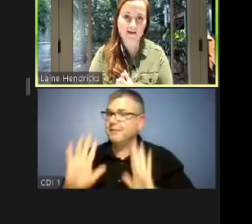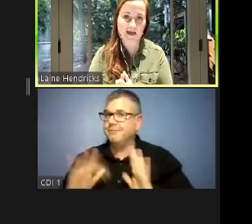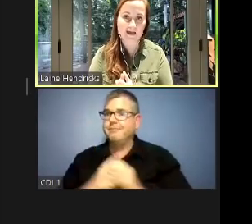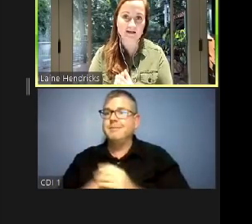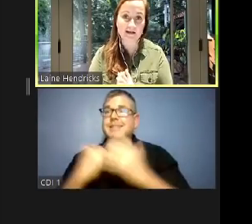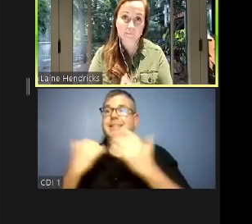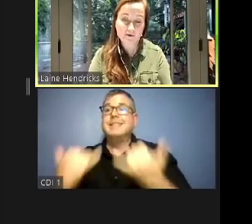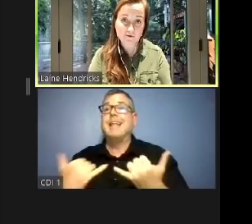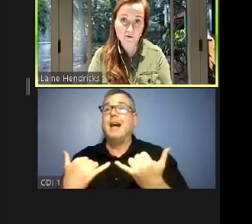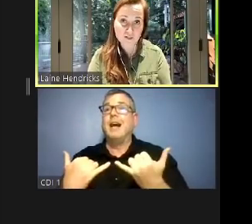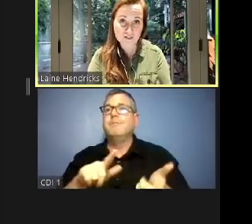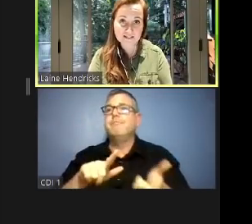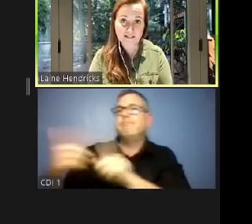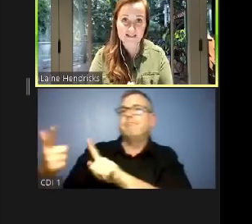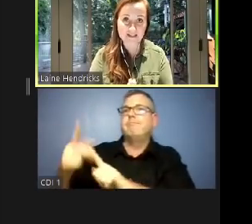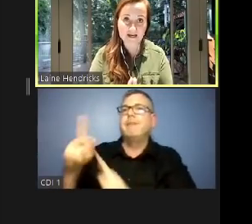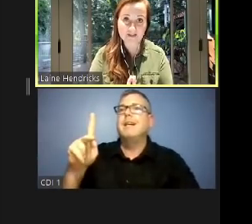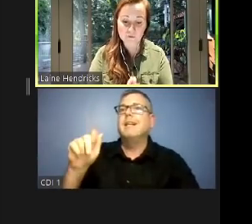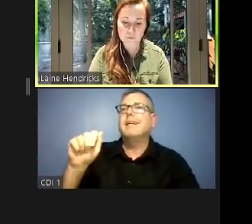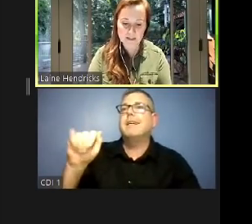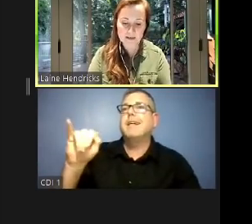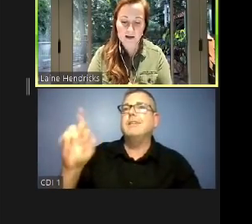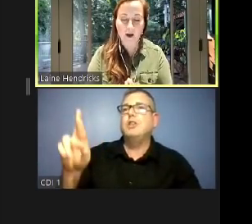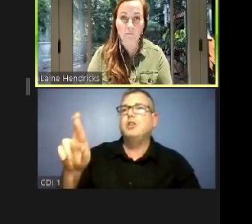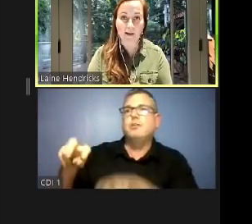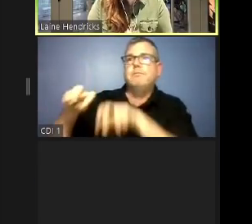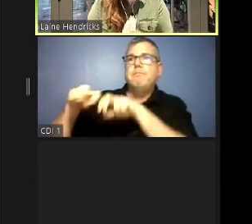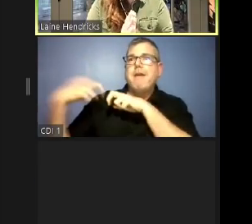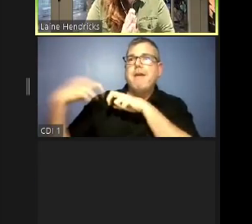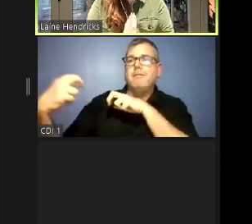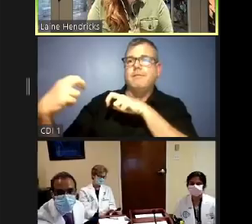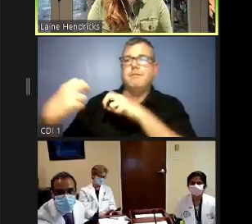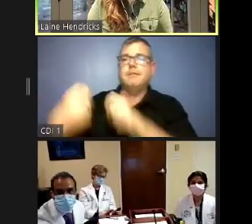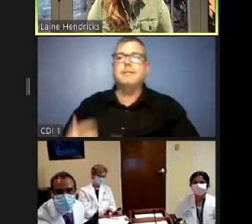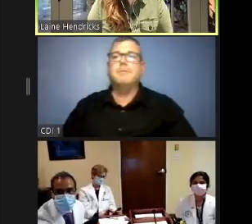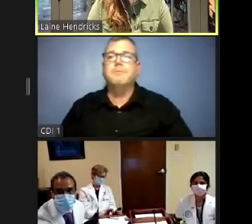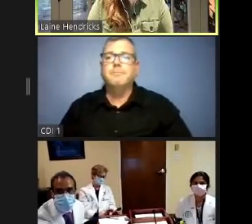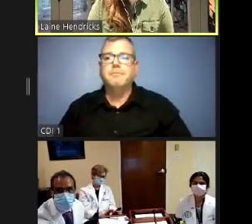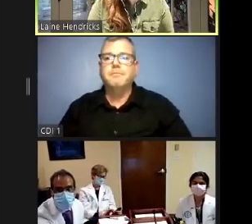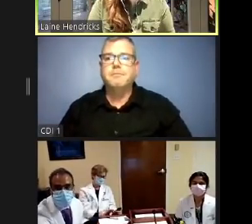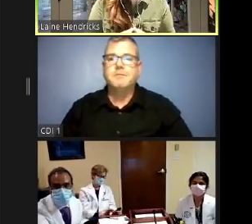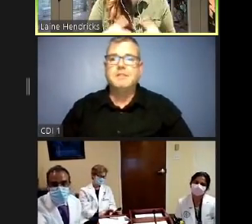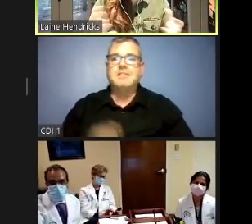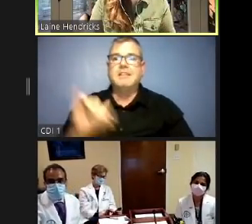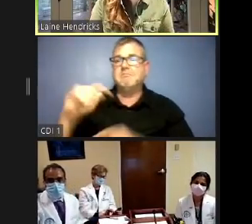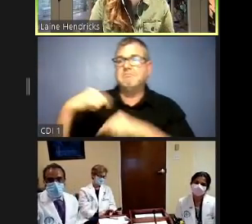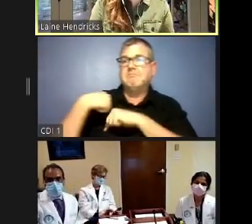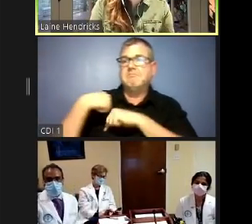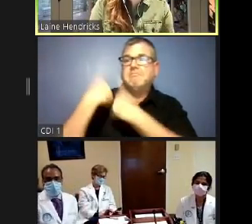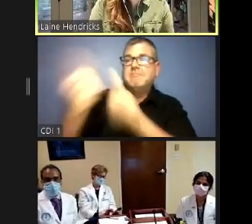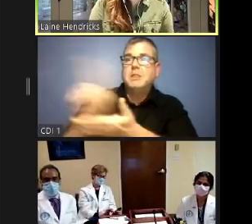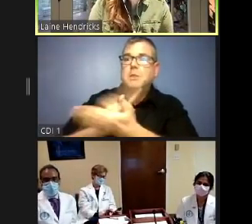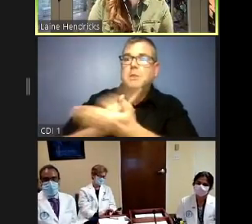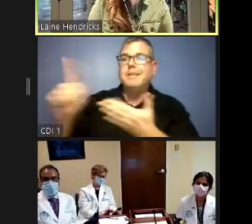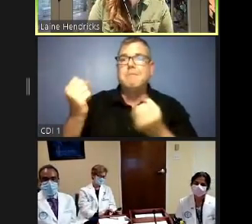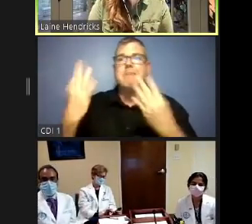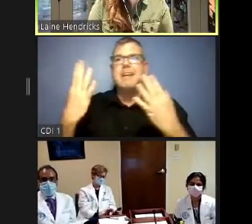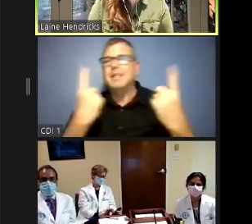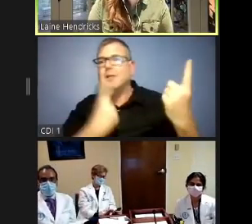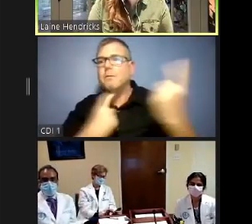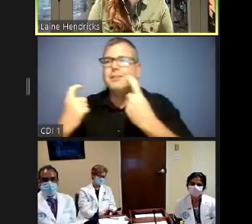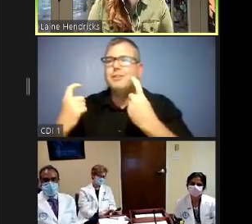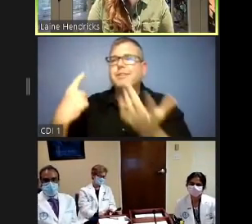have had a number of questions in the last week about variants and other clinical matters as it relates to